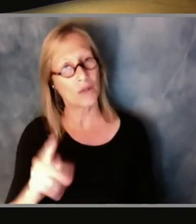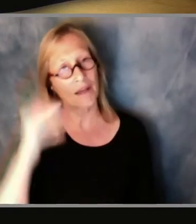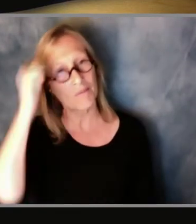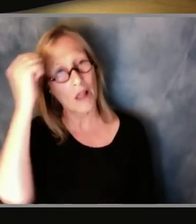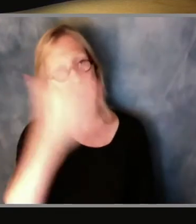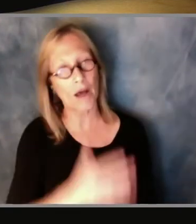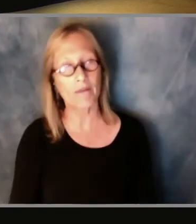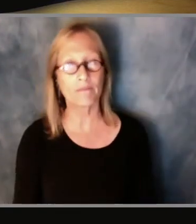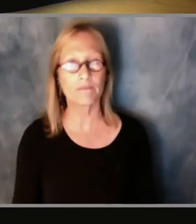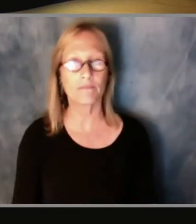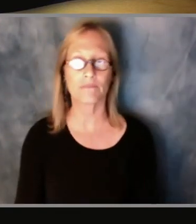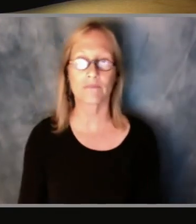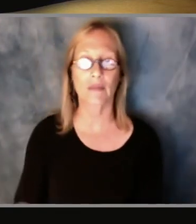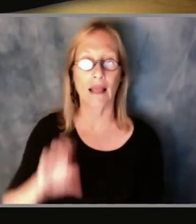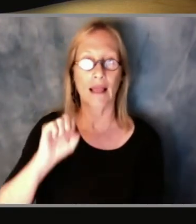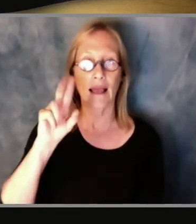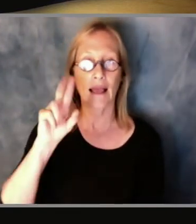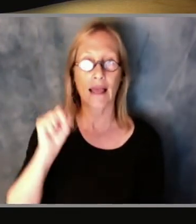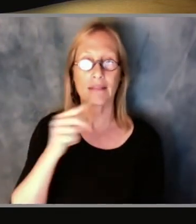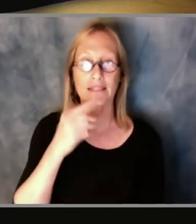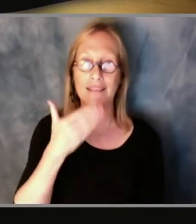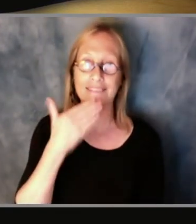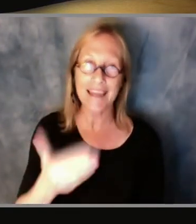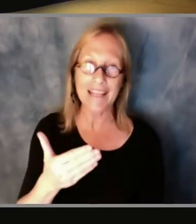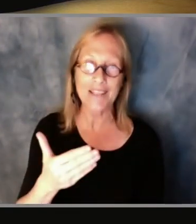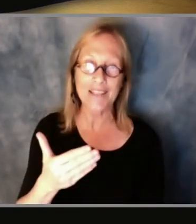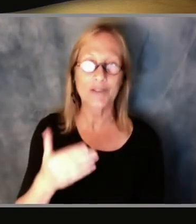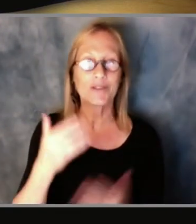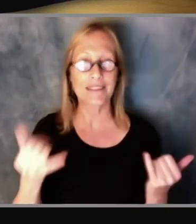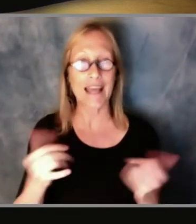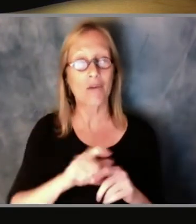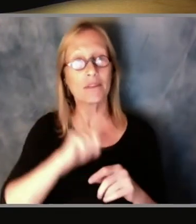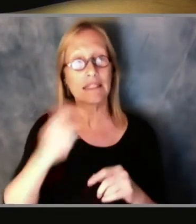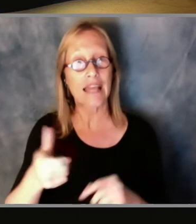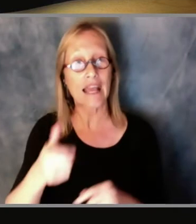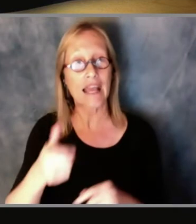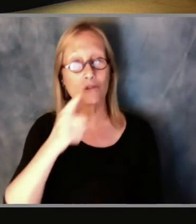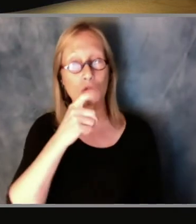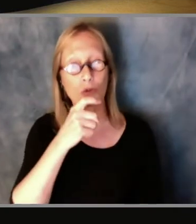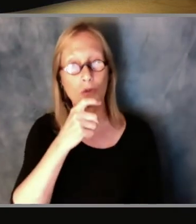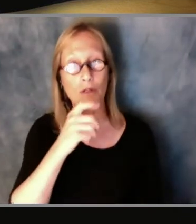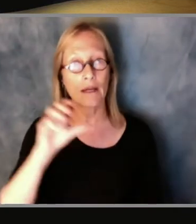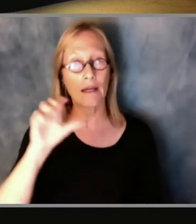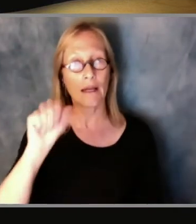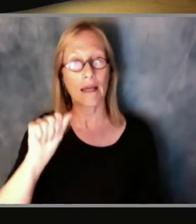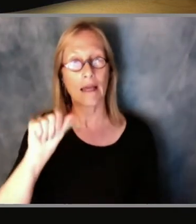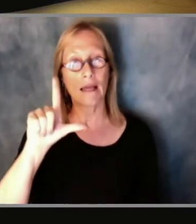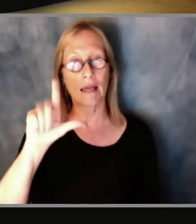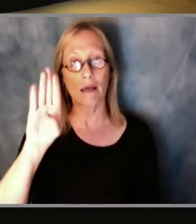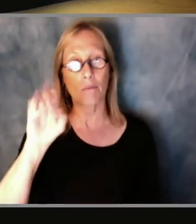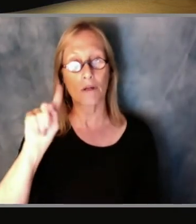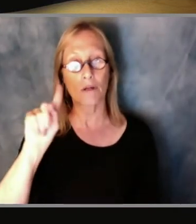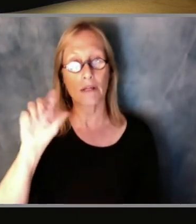Thank you. This is Ellen. Let's go now to Alberta DeJetley.